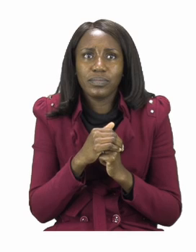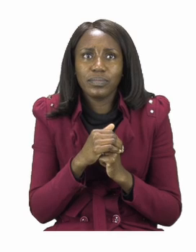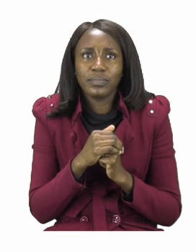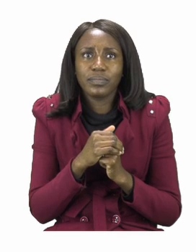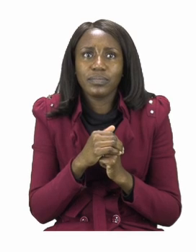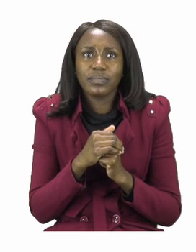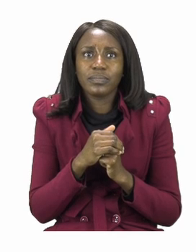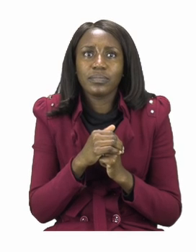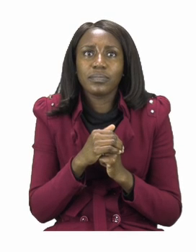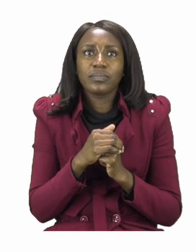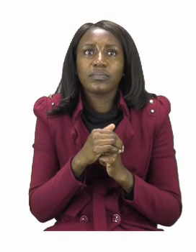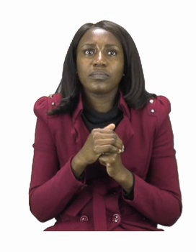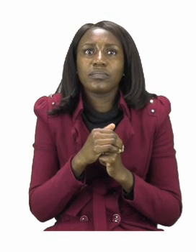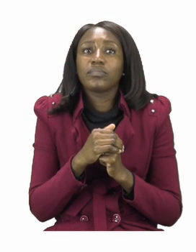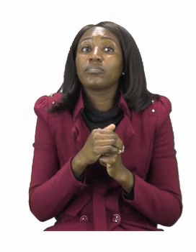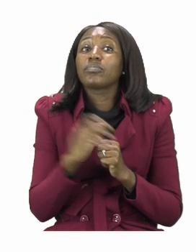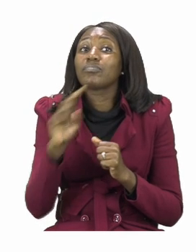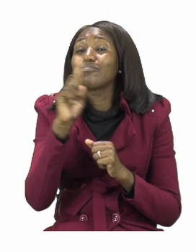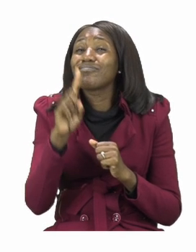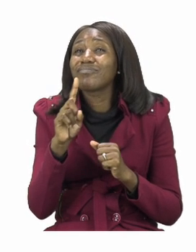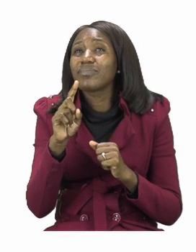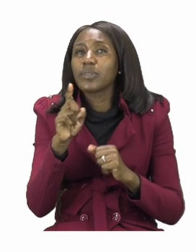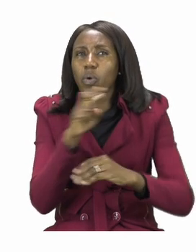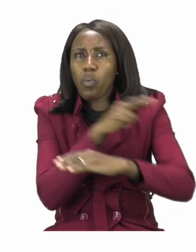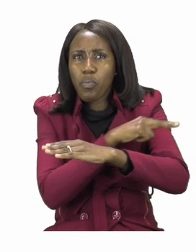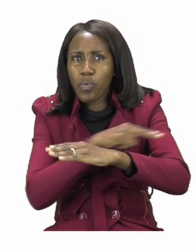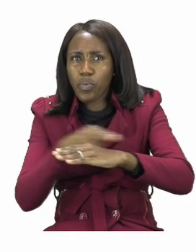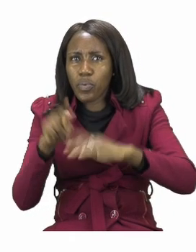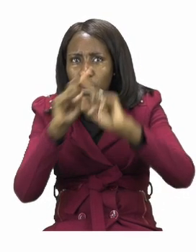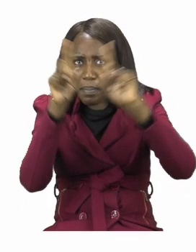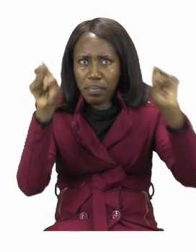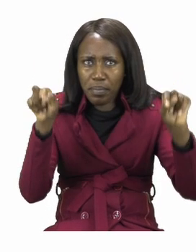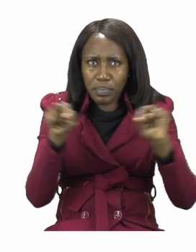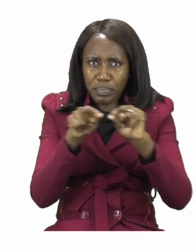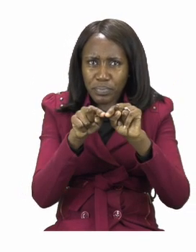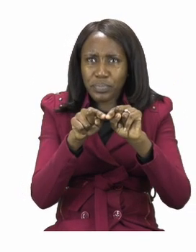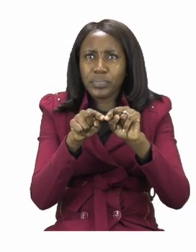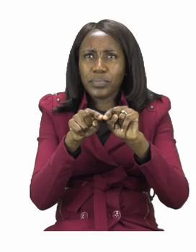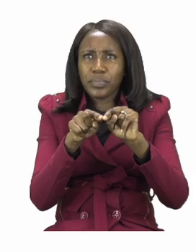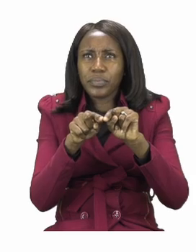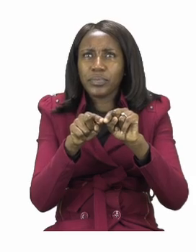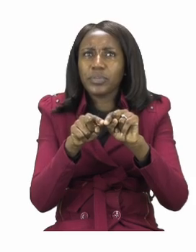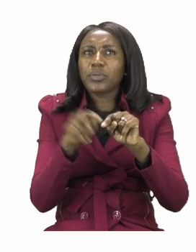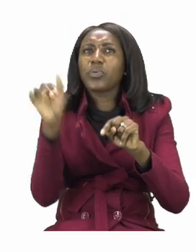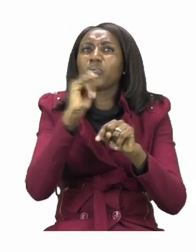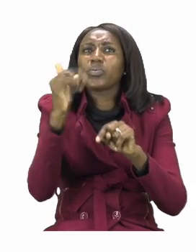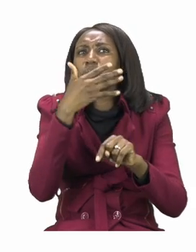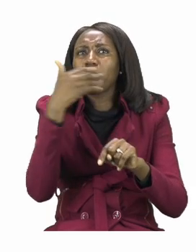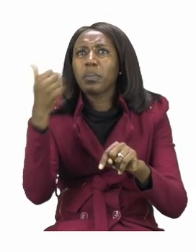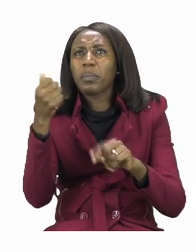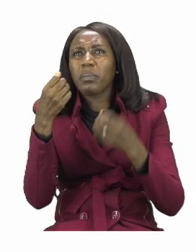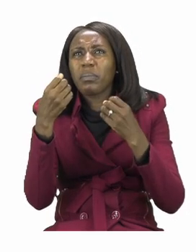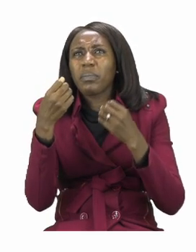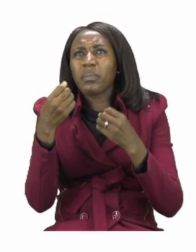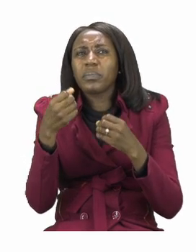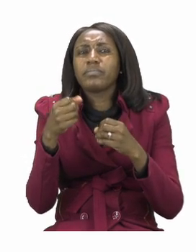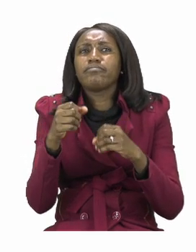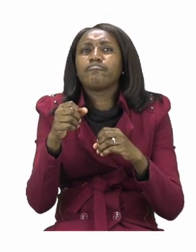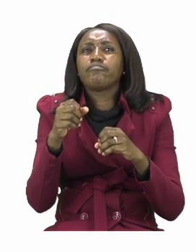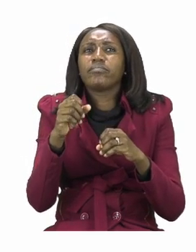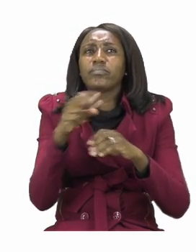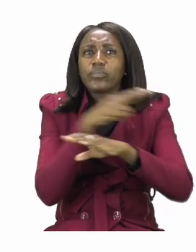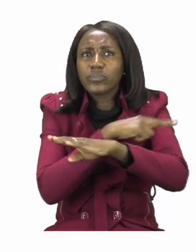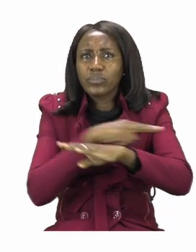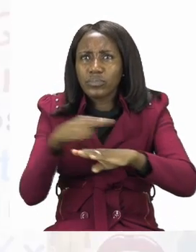is asking, which road sign pictures were the most? Which ones were